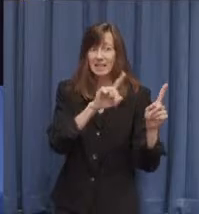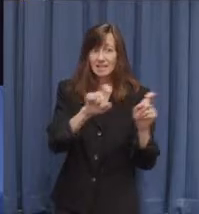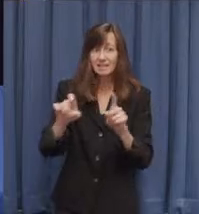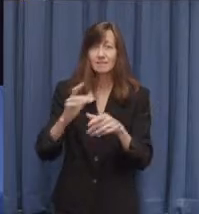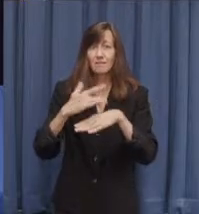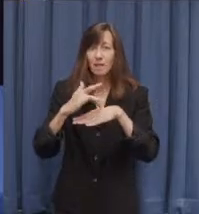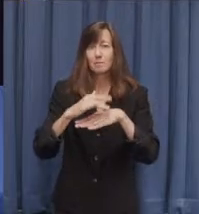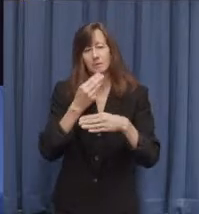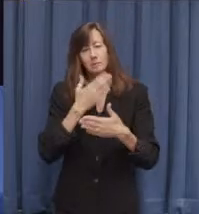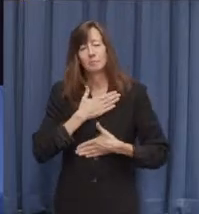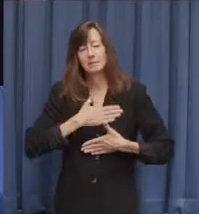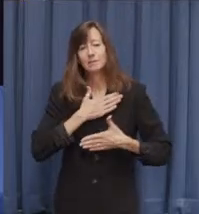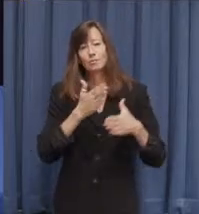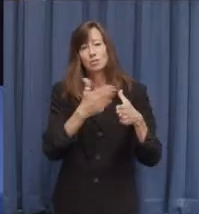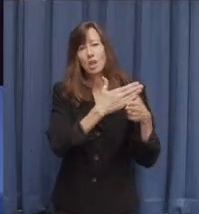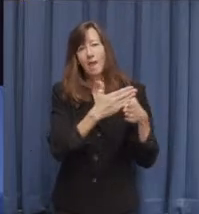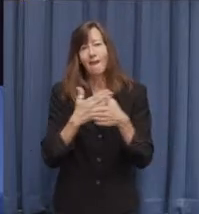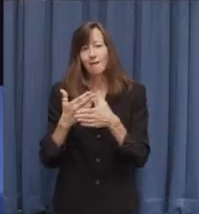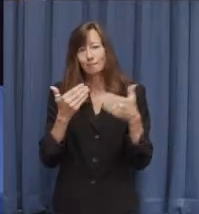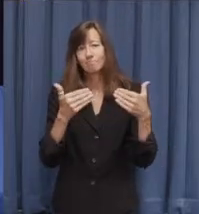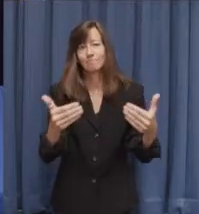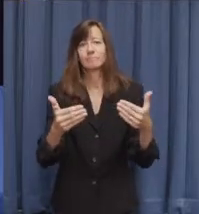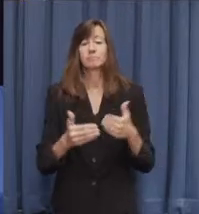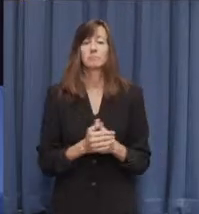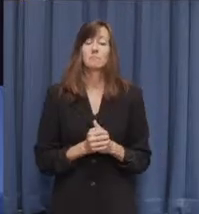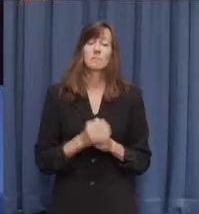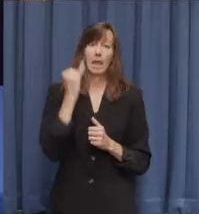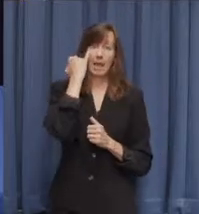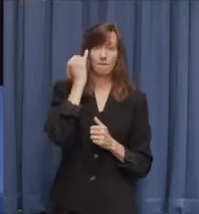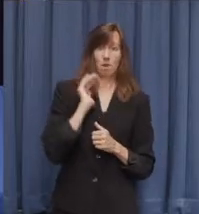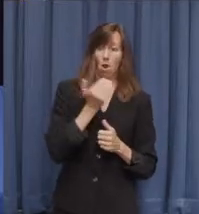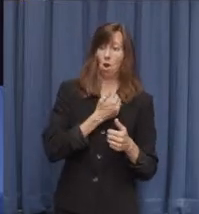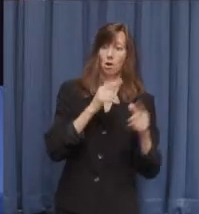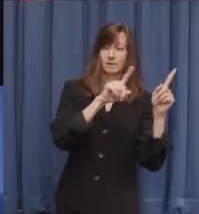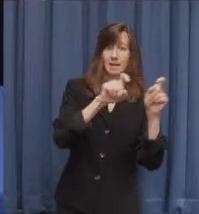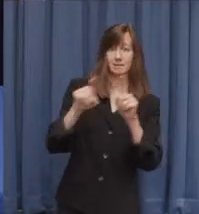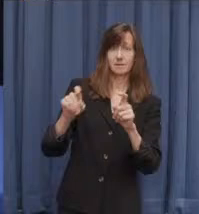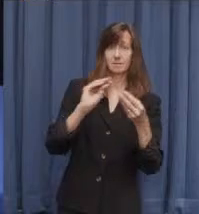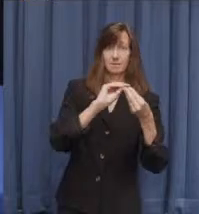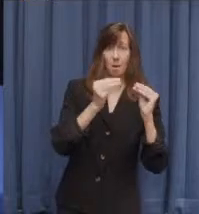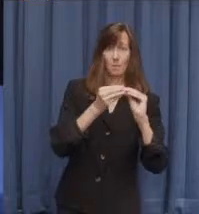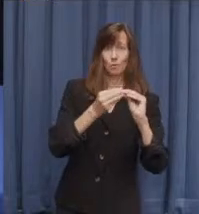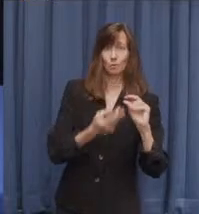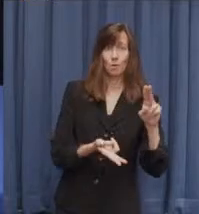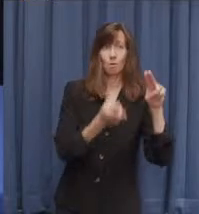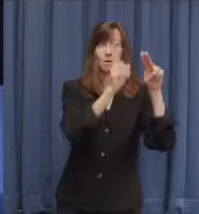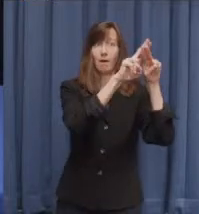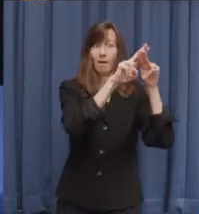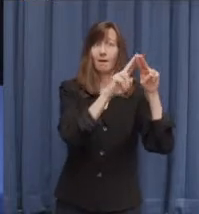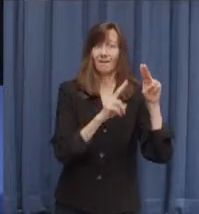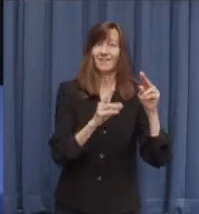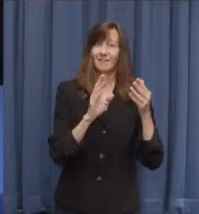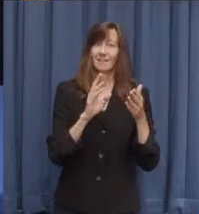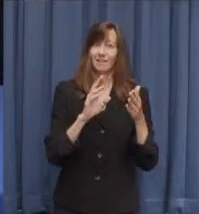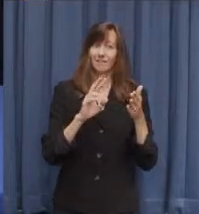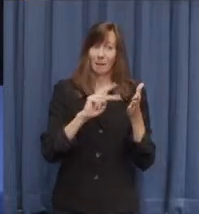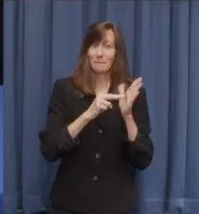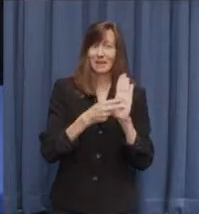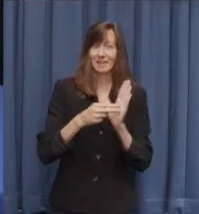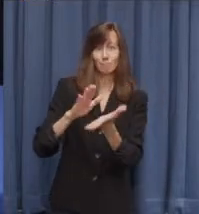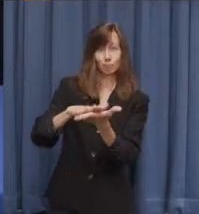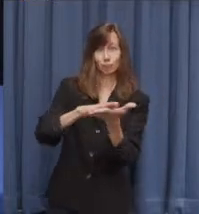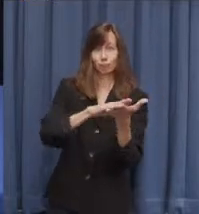testing numbers are going up, that will be encouraging, and that will be a credit to all of you, and we will celebrate that. And I